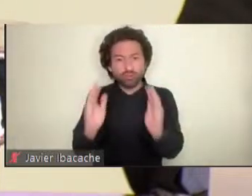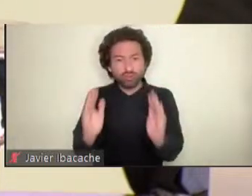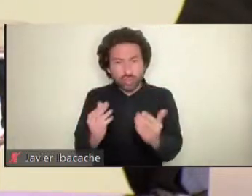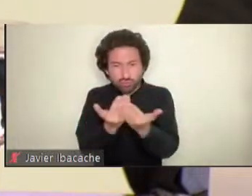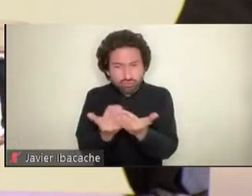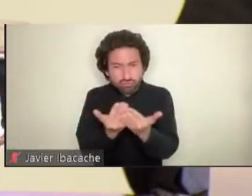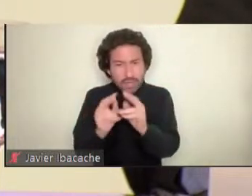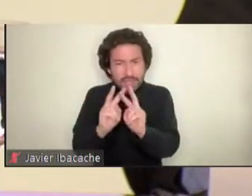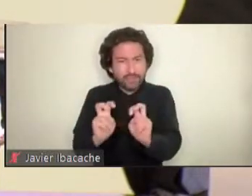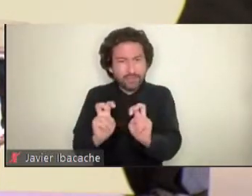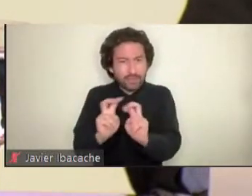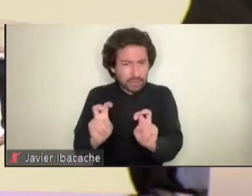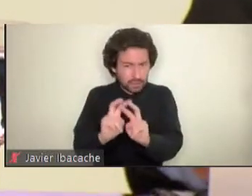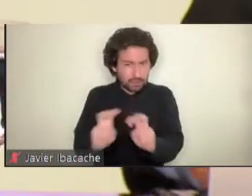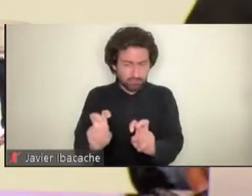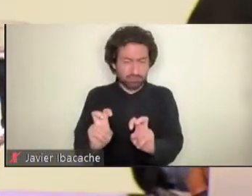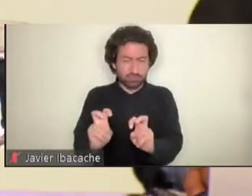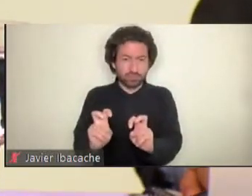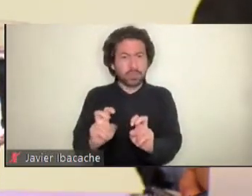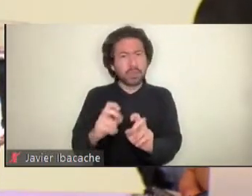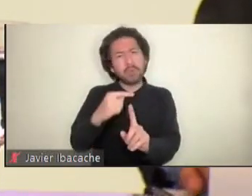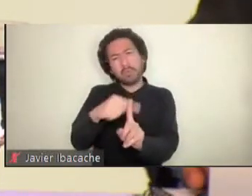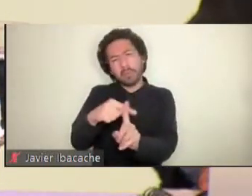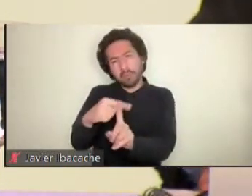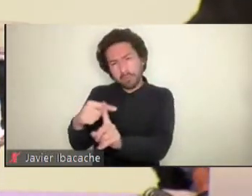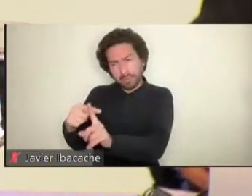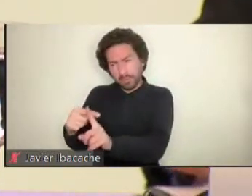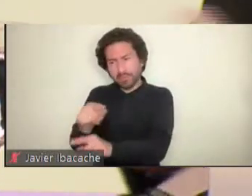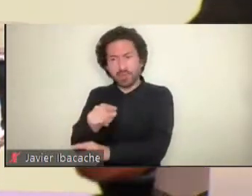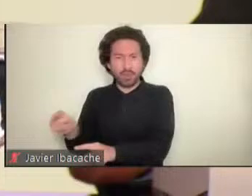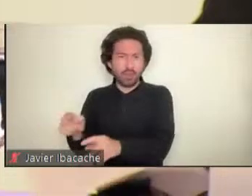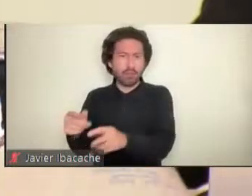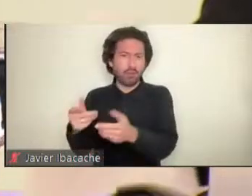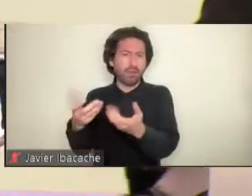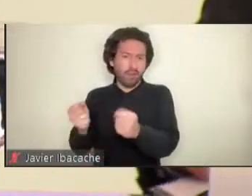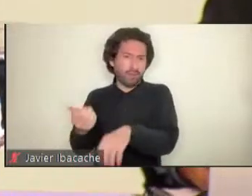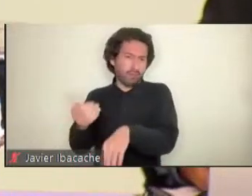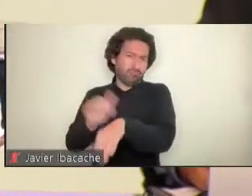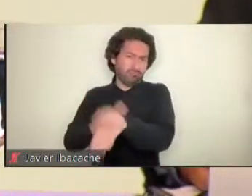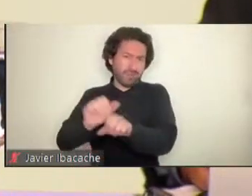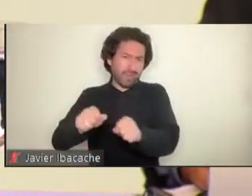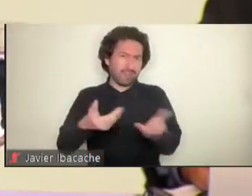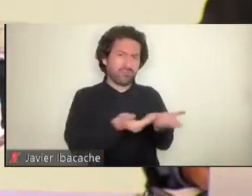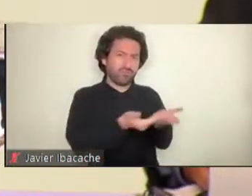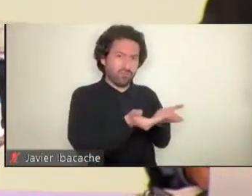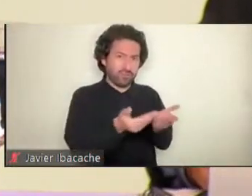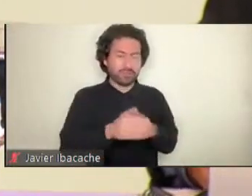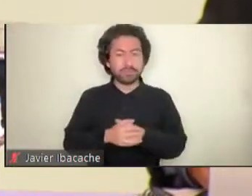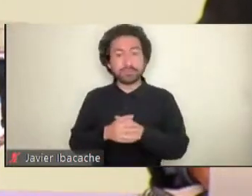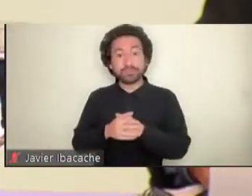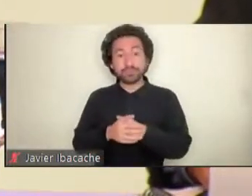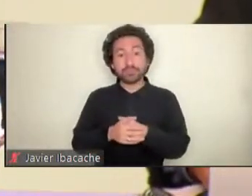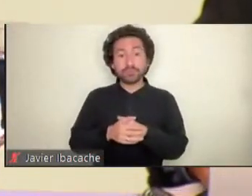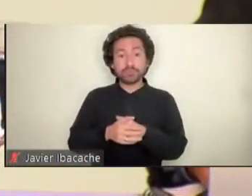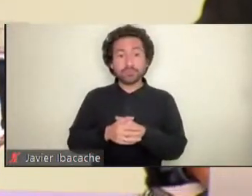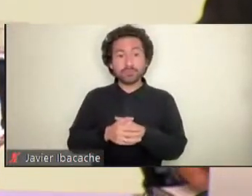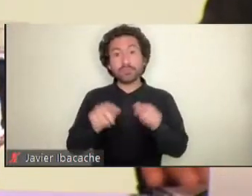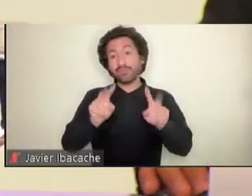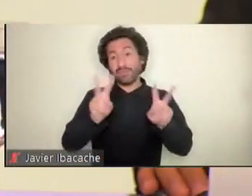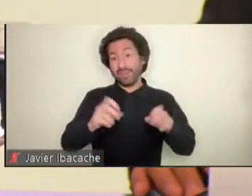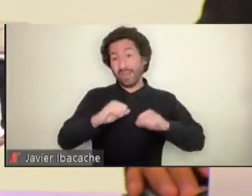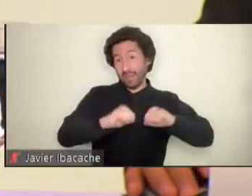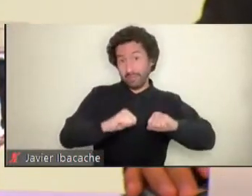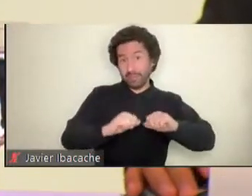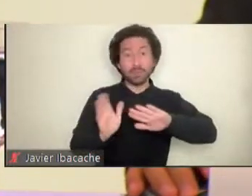other important actors in the scene, like university and bodies that can provide these services. This is on